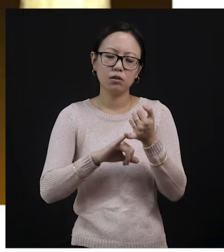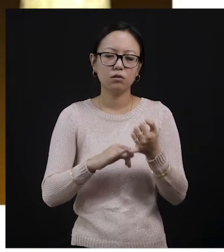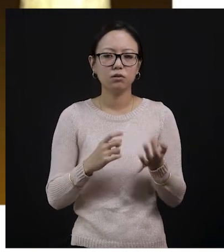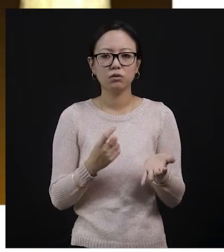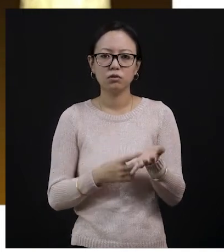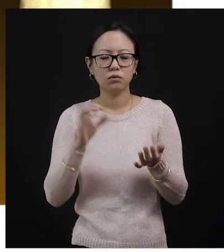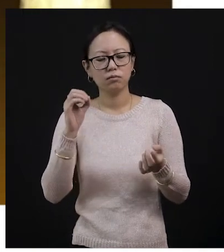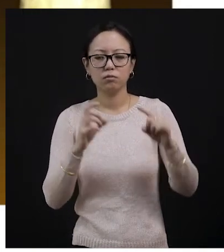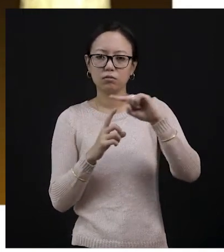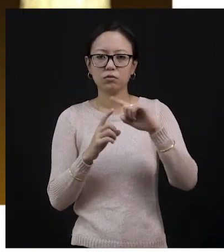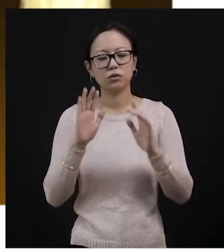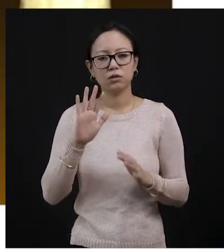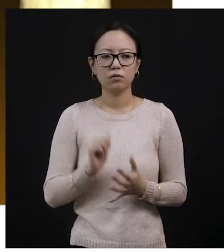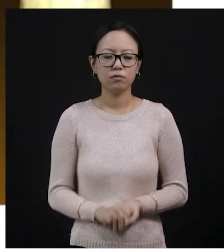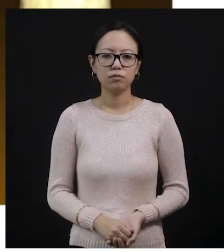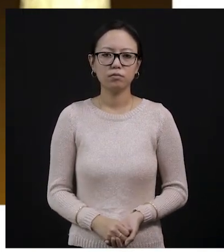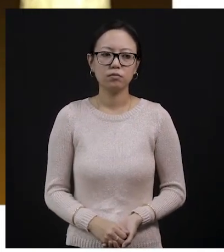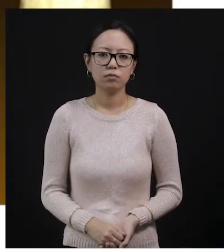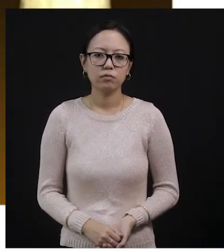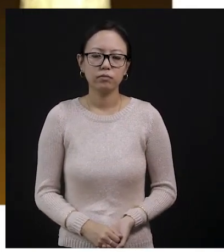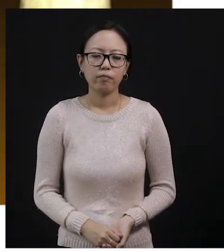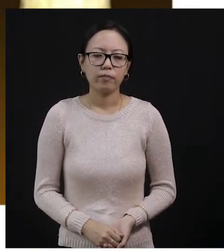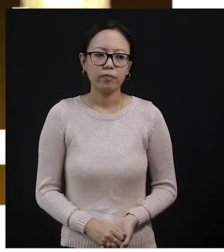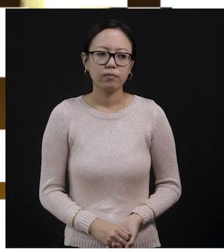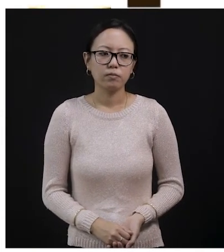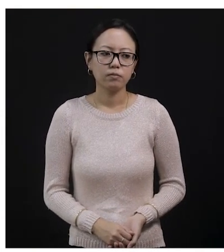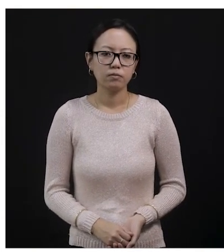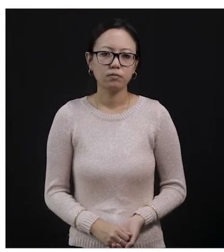root as well as taproot.